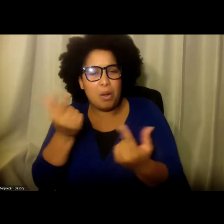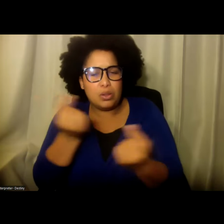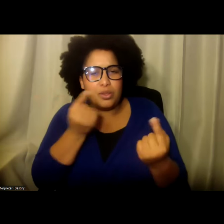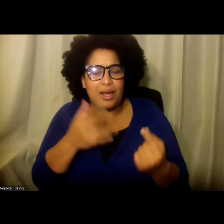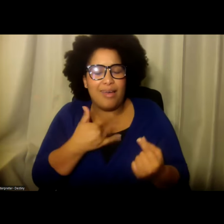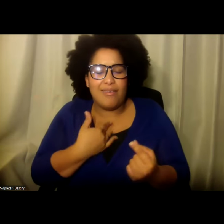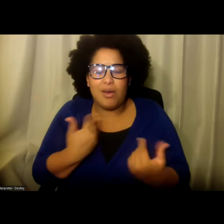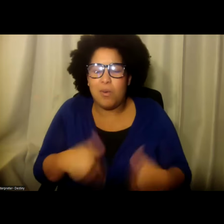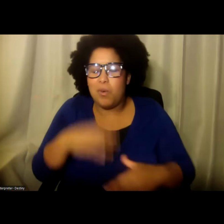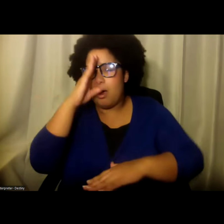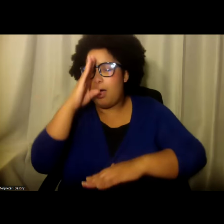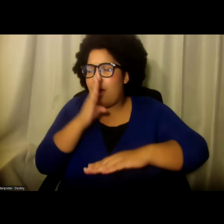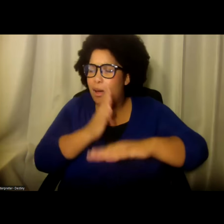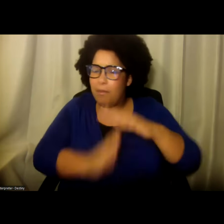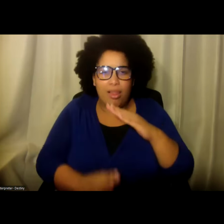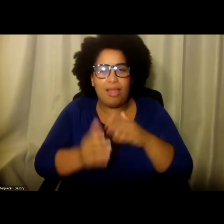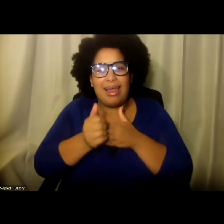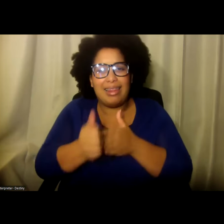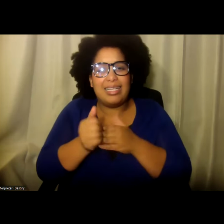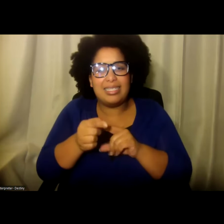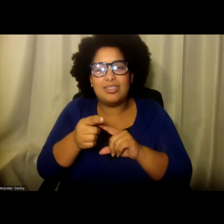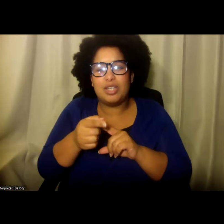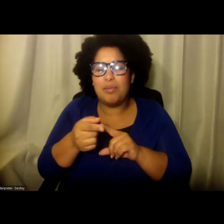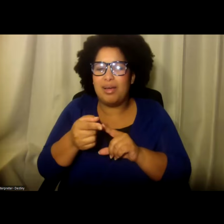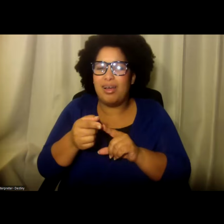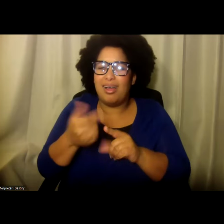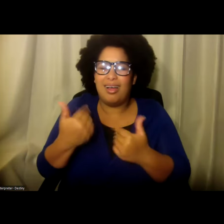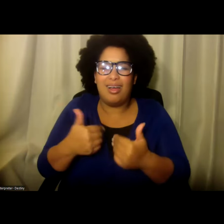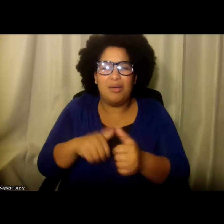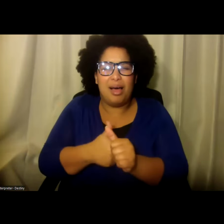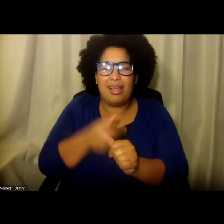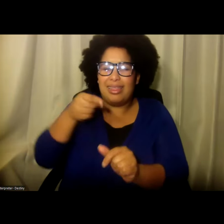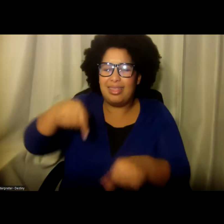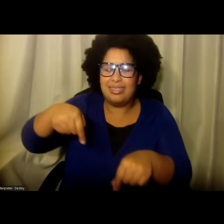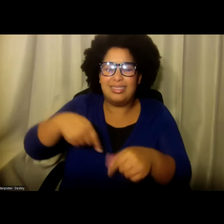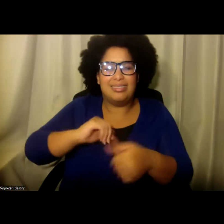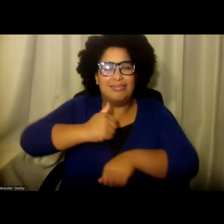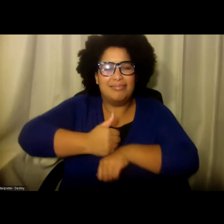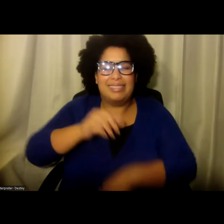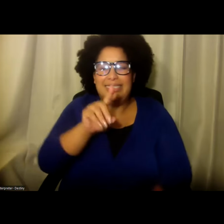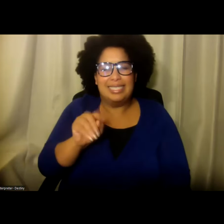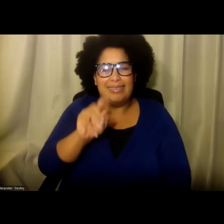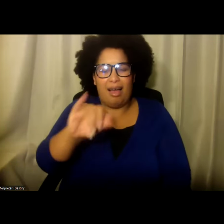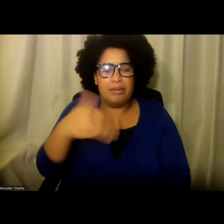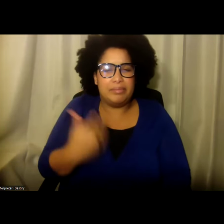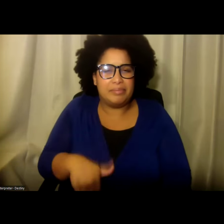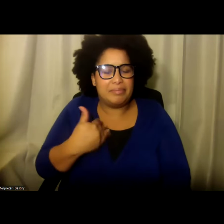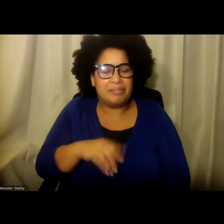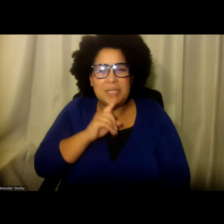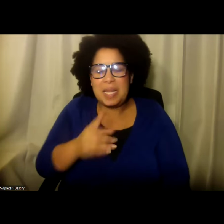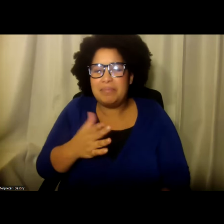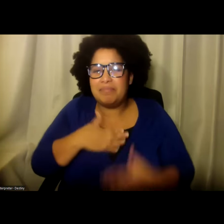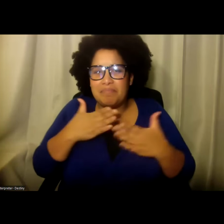and the leadership that Disability Thrive is doing. And I am super pleased to be able to